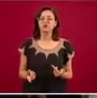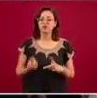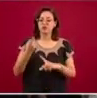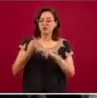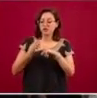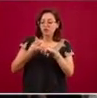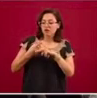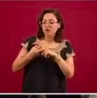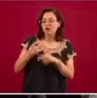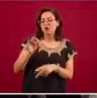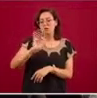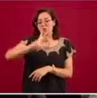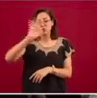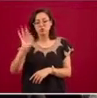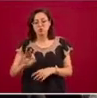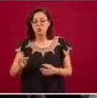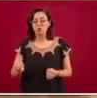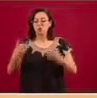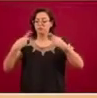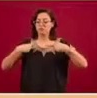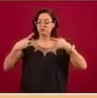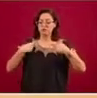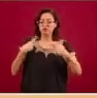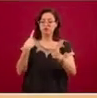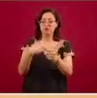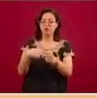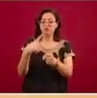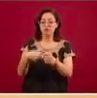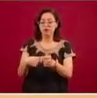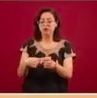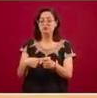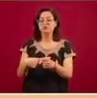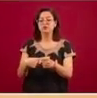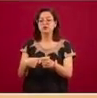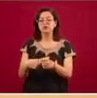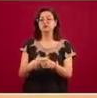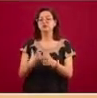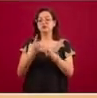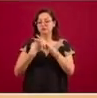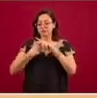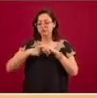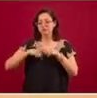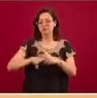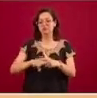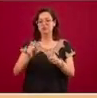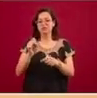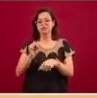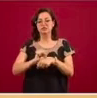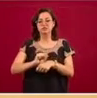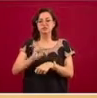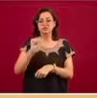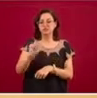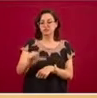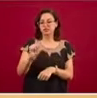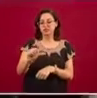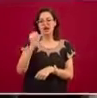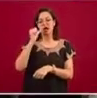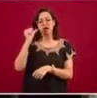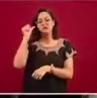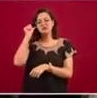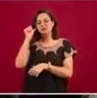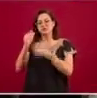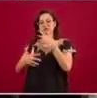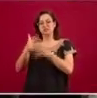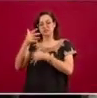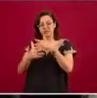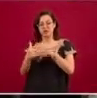yourselves. Here we have the positivity rate information. Here we're including week 16. On